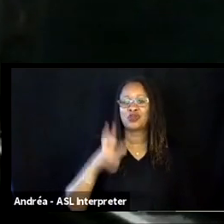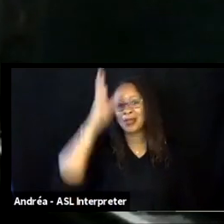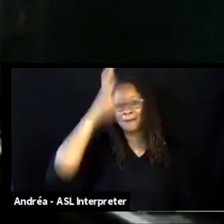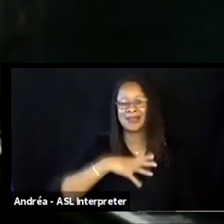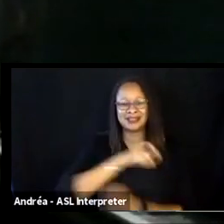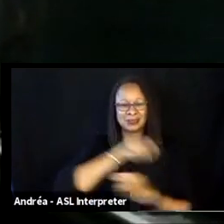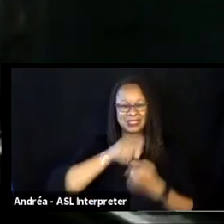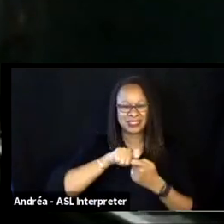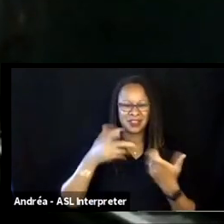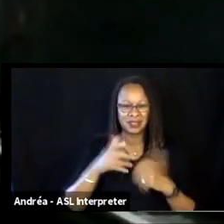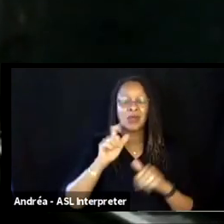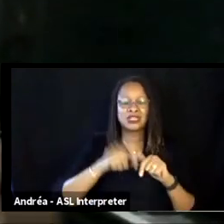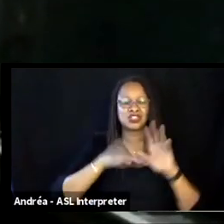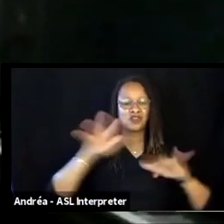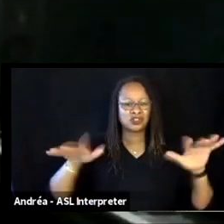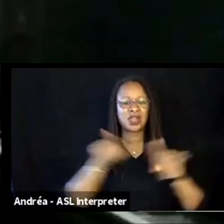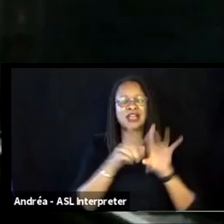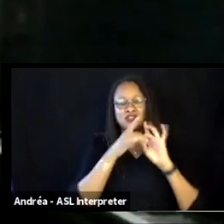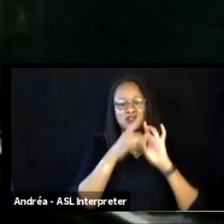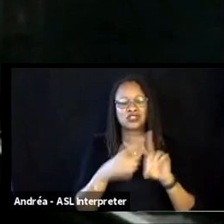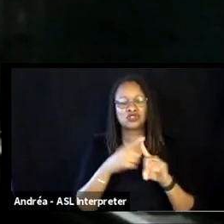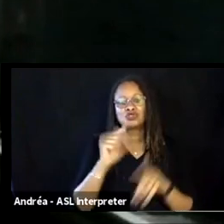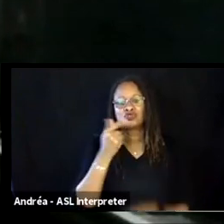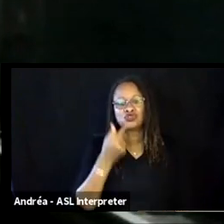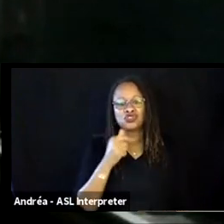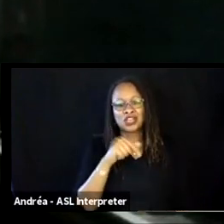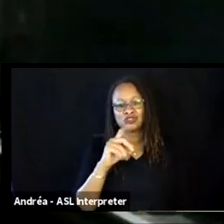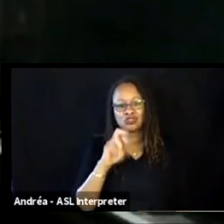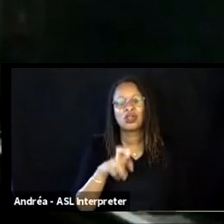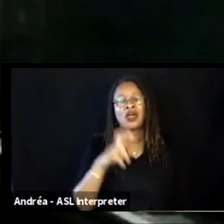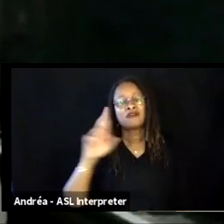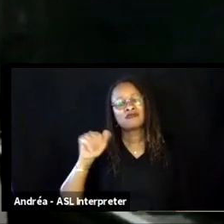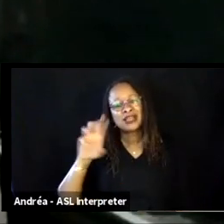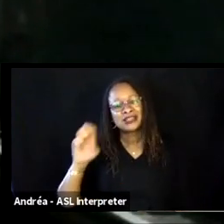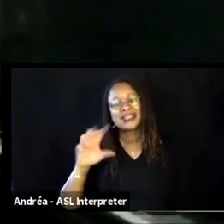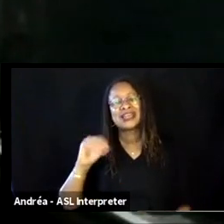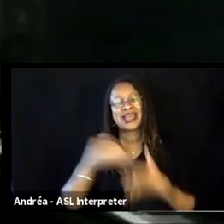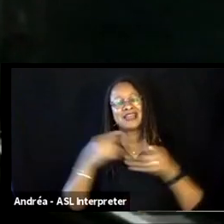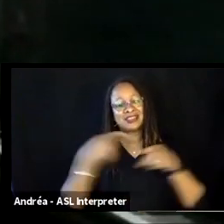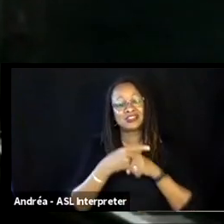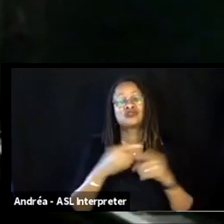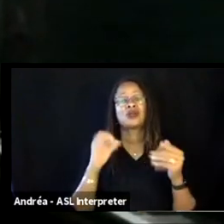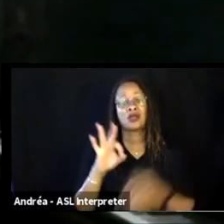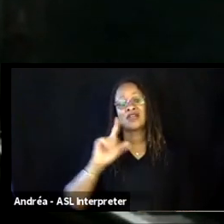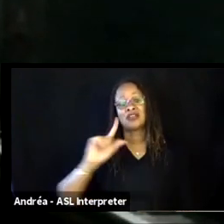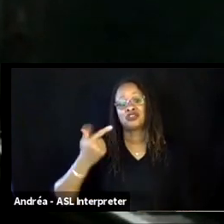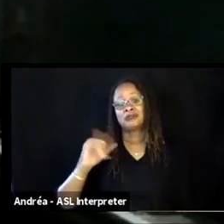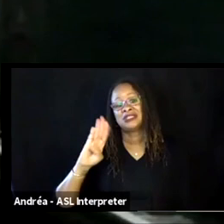we need to be, you know, diversifying as it relates to gender, as it relates to race, at those intersections of LGBTQ